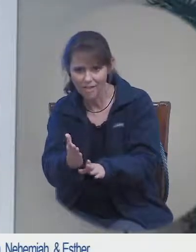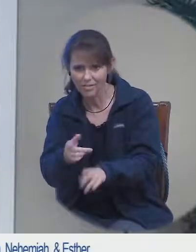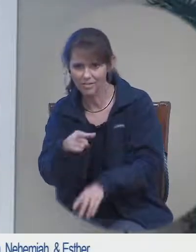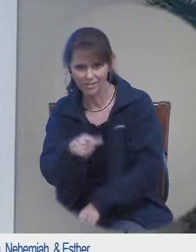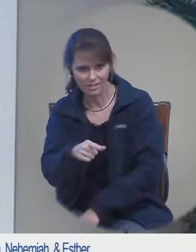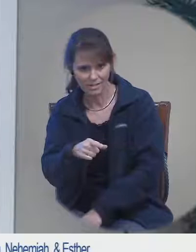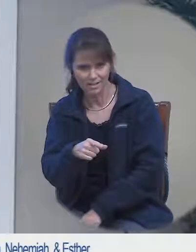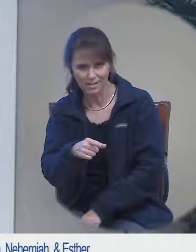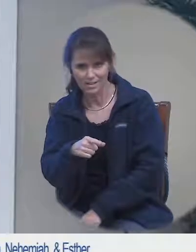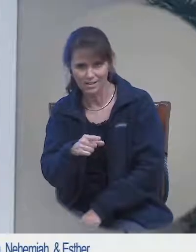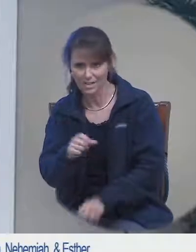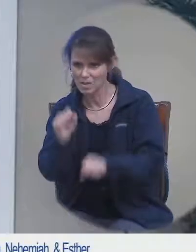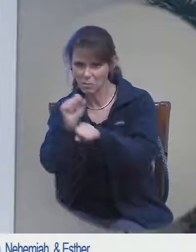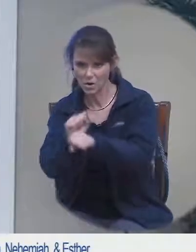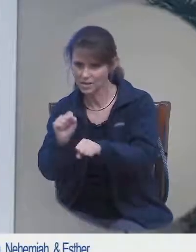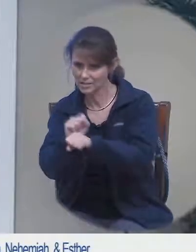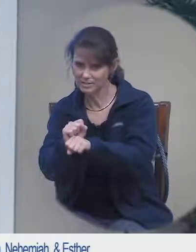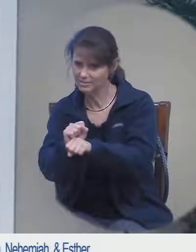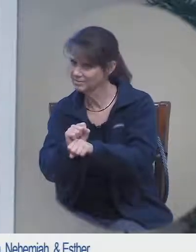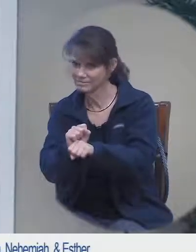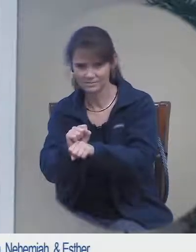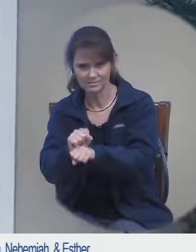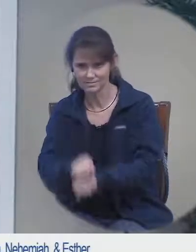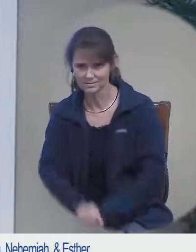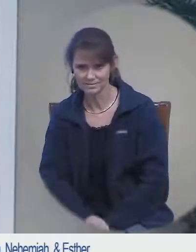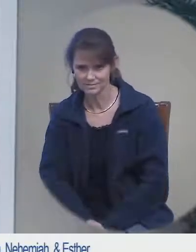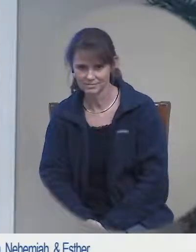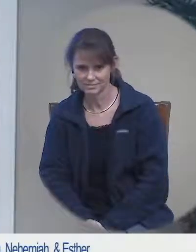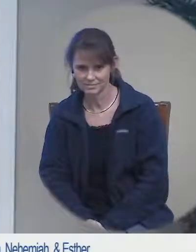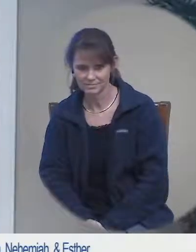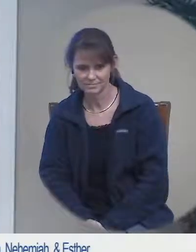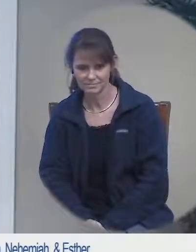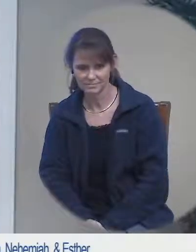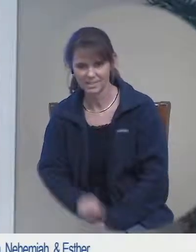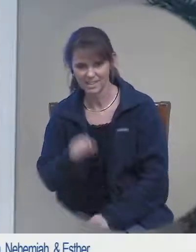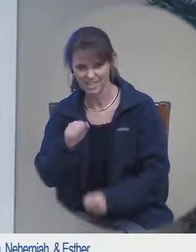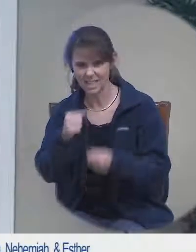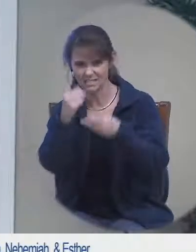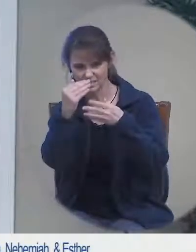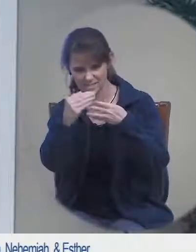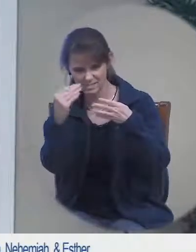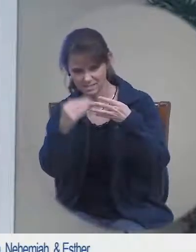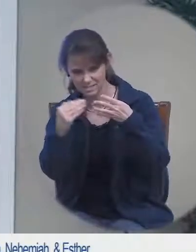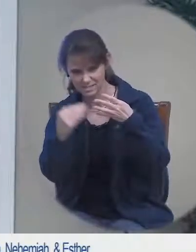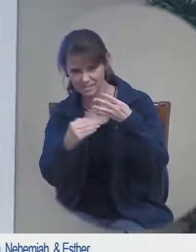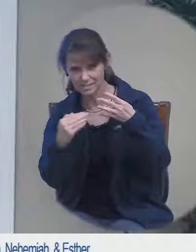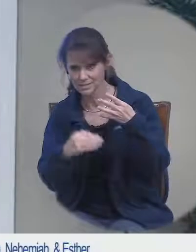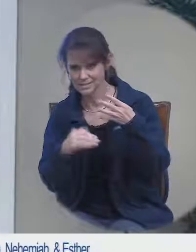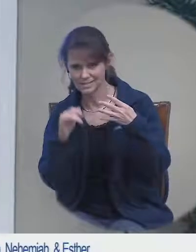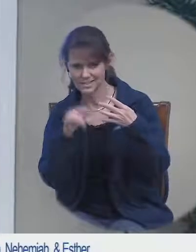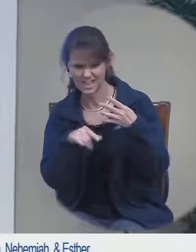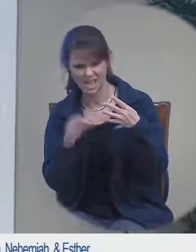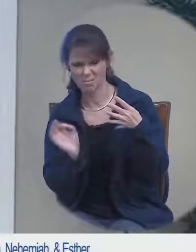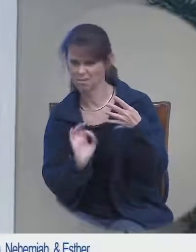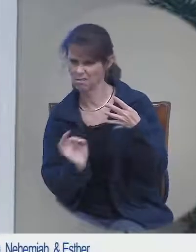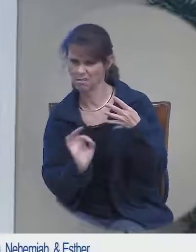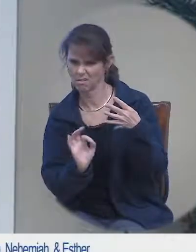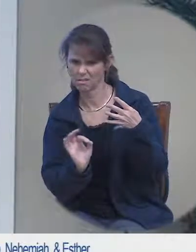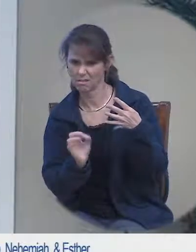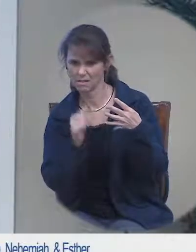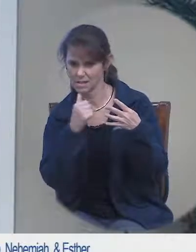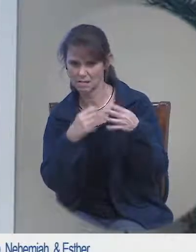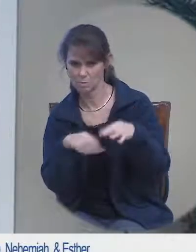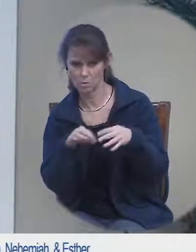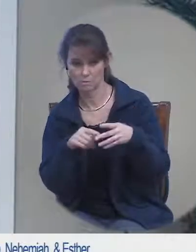Sabbath. And you kind of look at this list of things, and you go, well, this one seems kind of small, right, compared